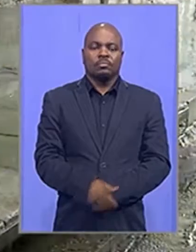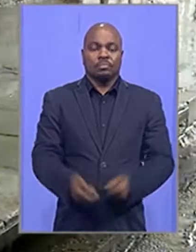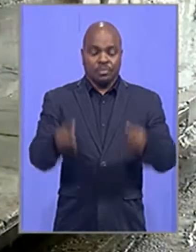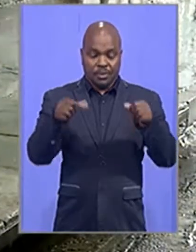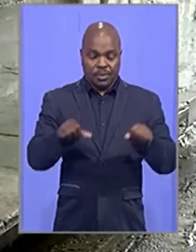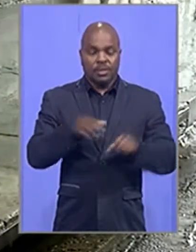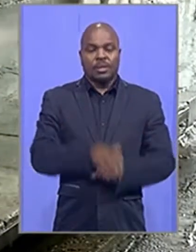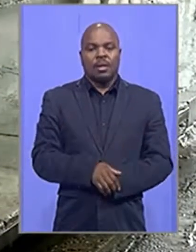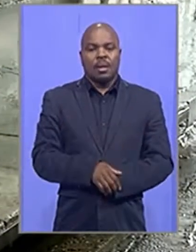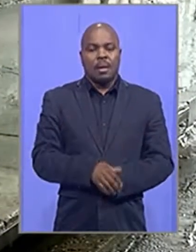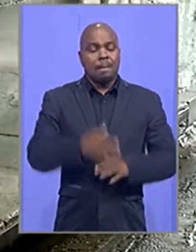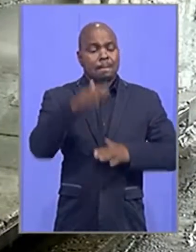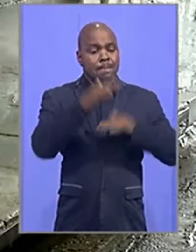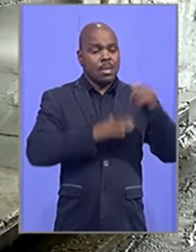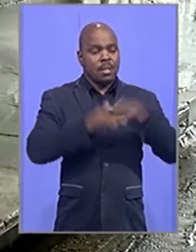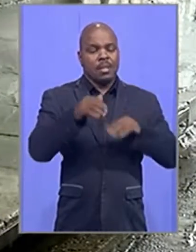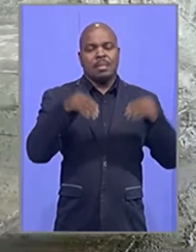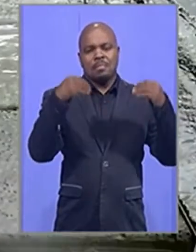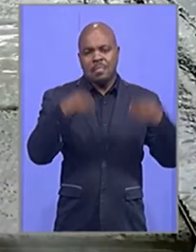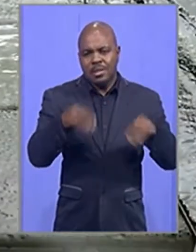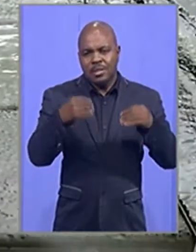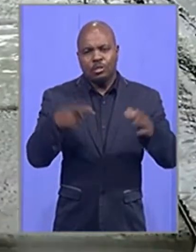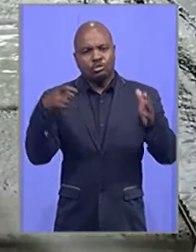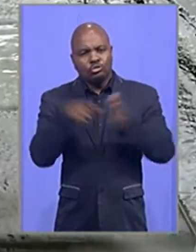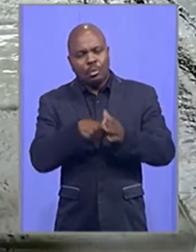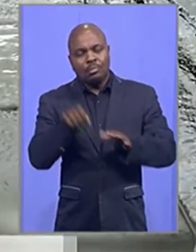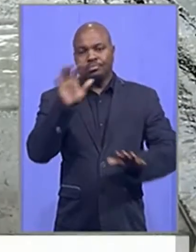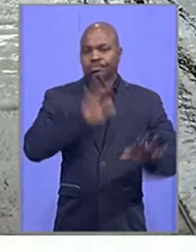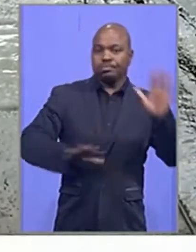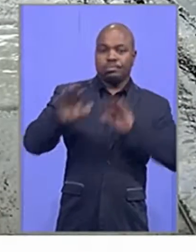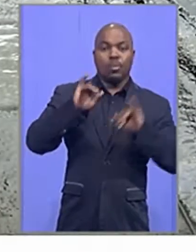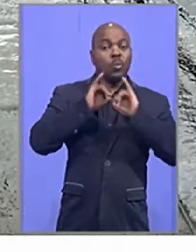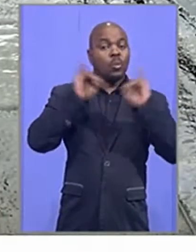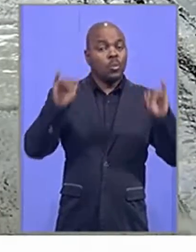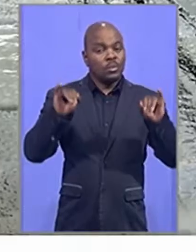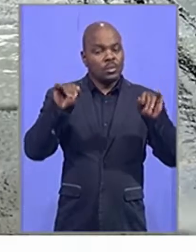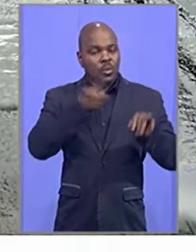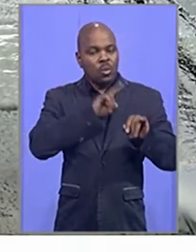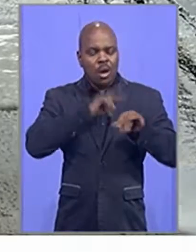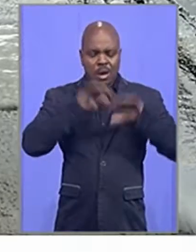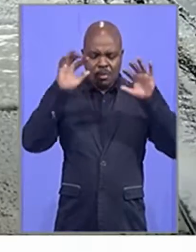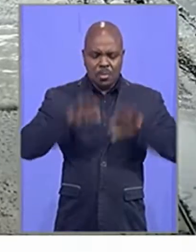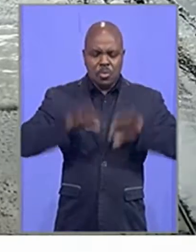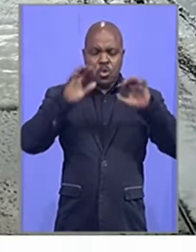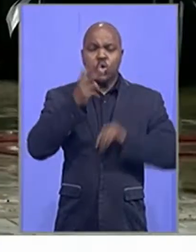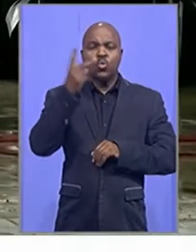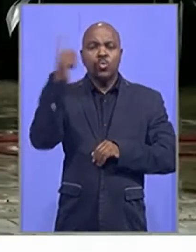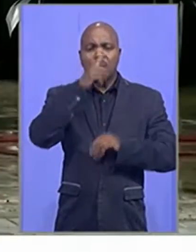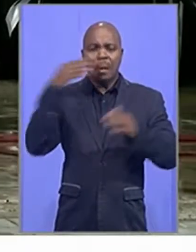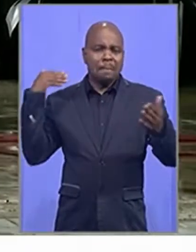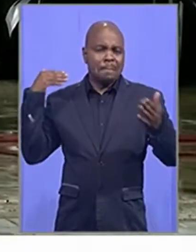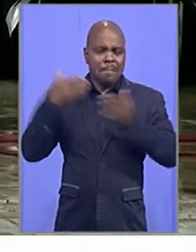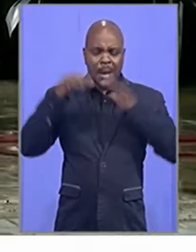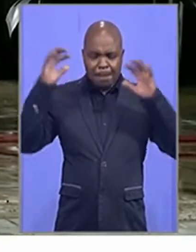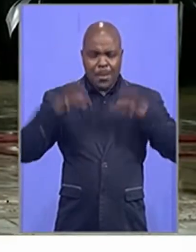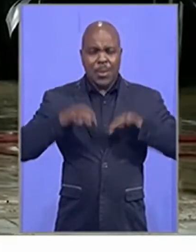ka go le le meago e meholo ya dikgwebo le mabenkele e yangwe ke dipula tse matla tse ne leng go tloa matsatsing a mabedi a